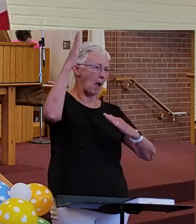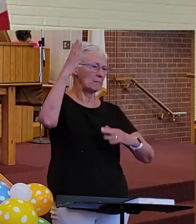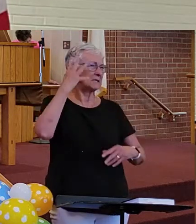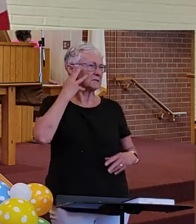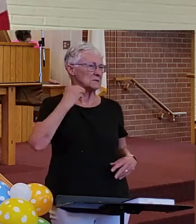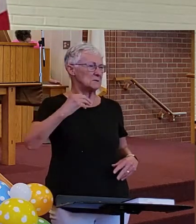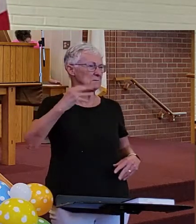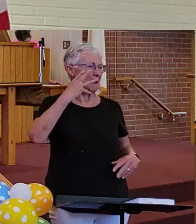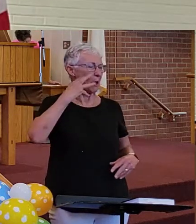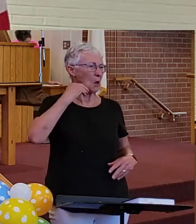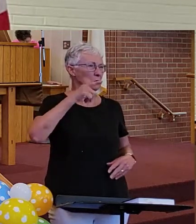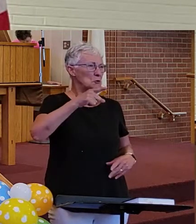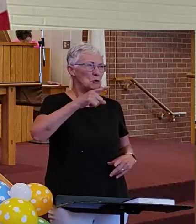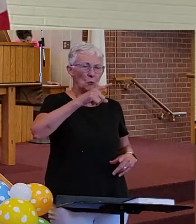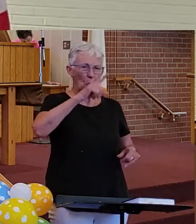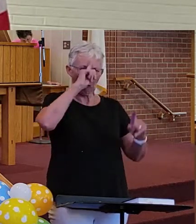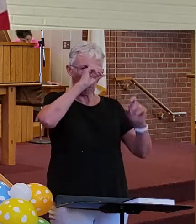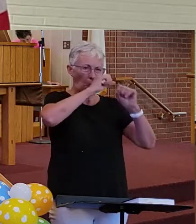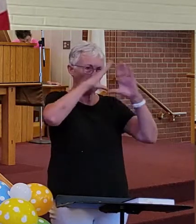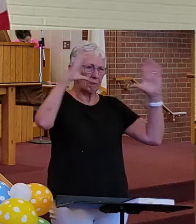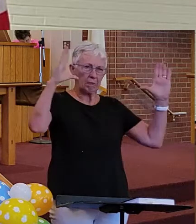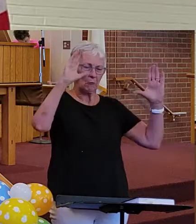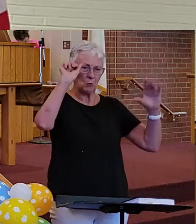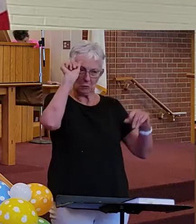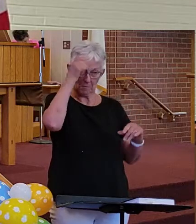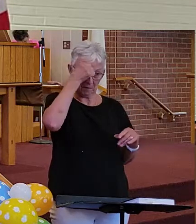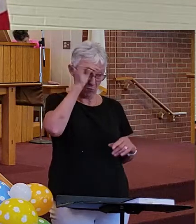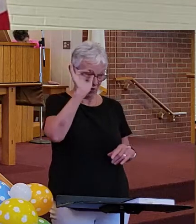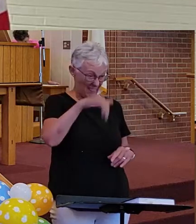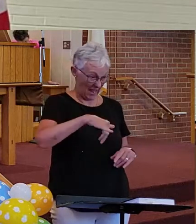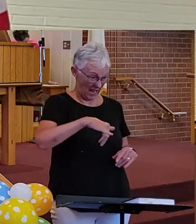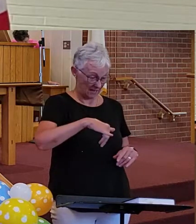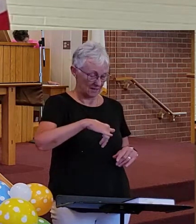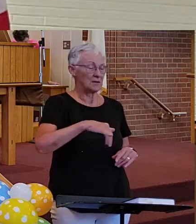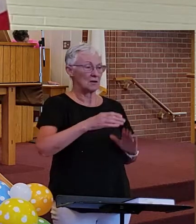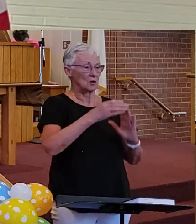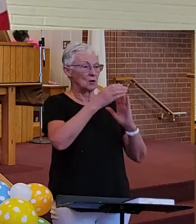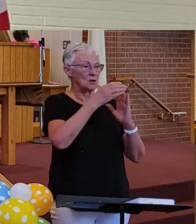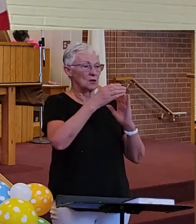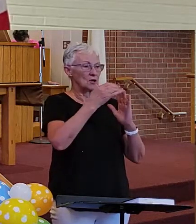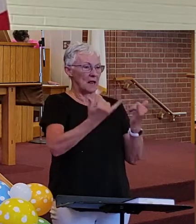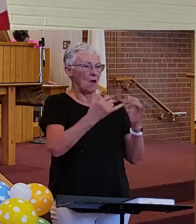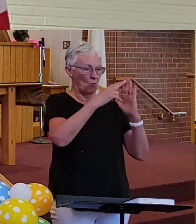Listen as we read from Luke chapter 9, verses